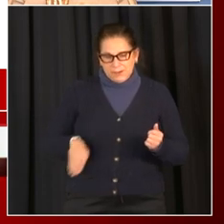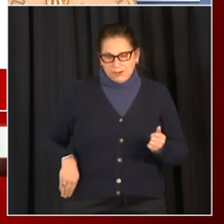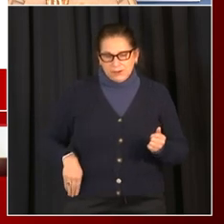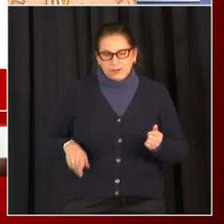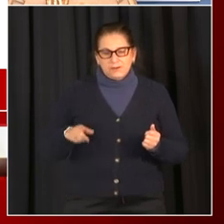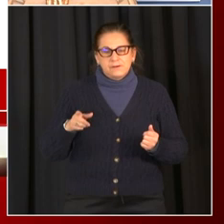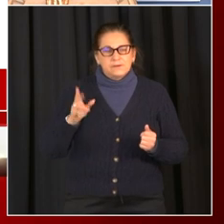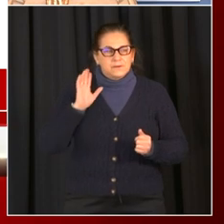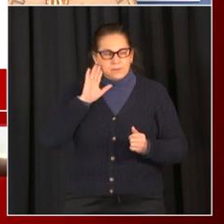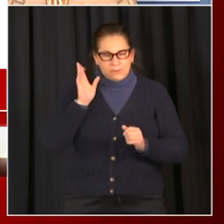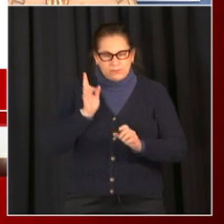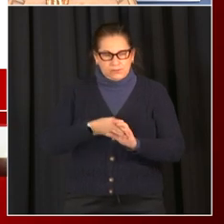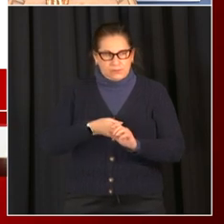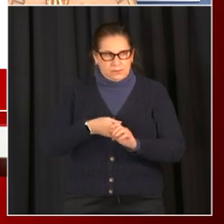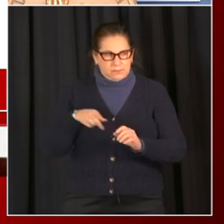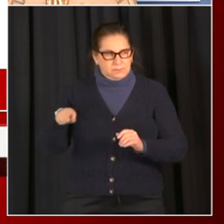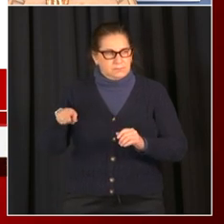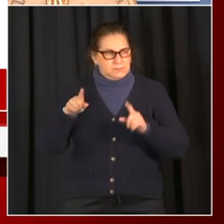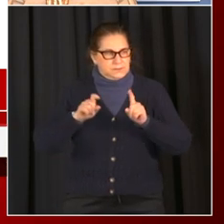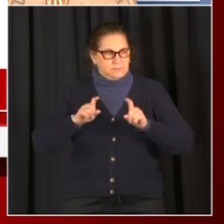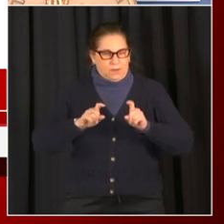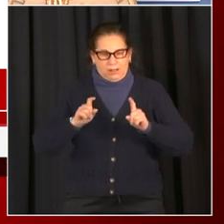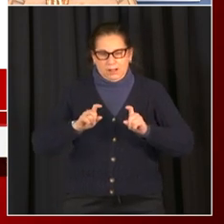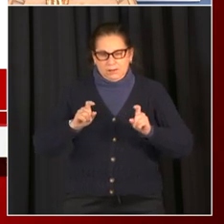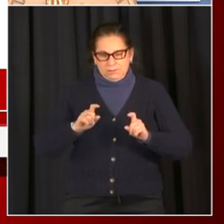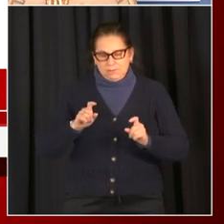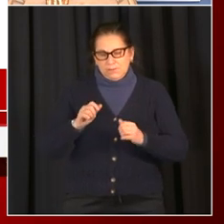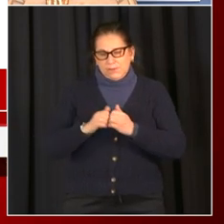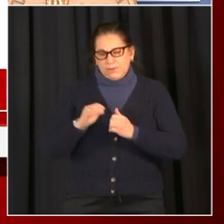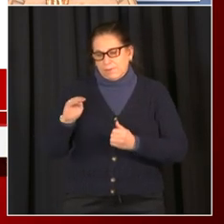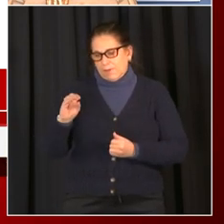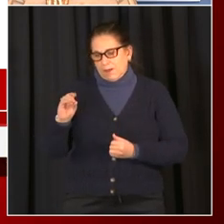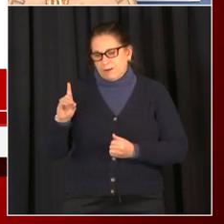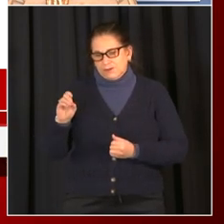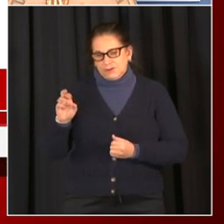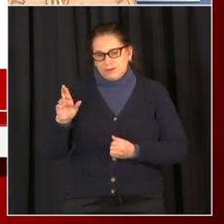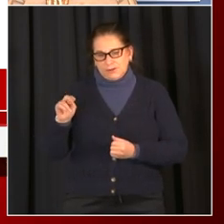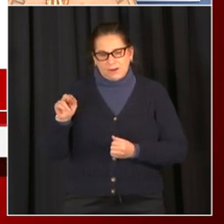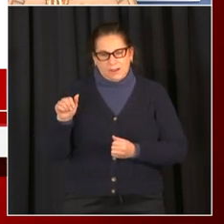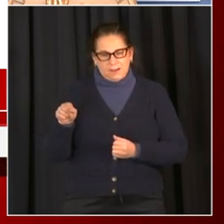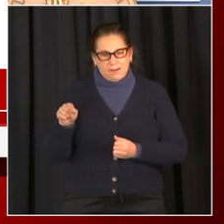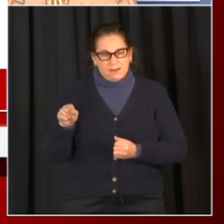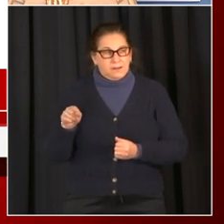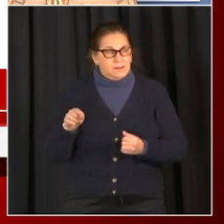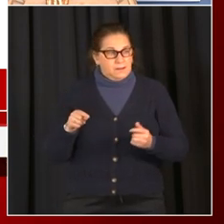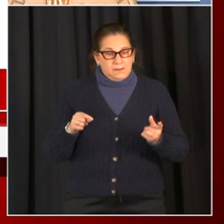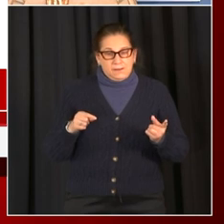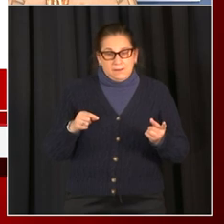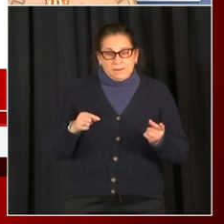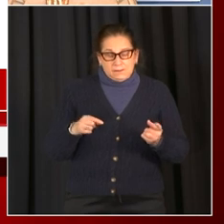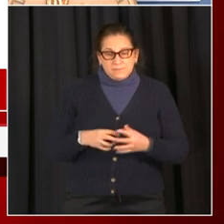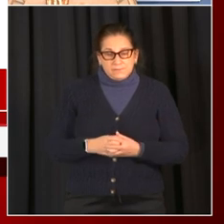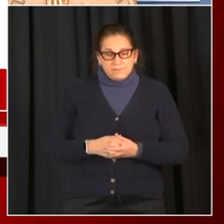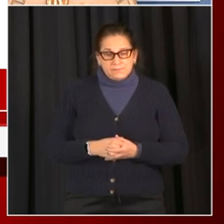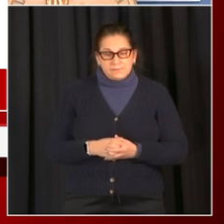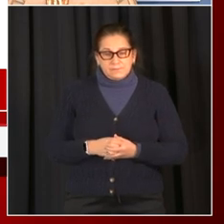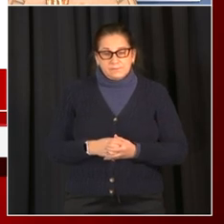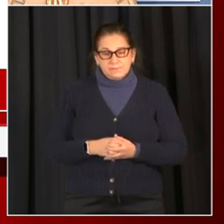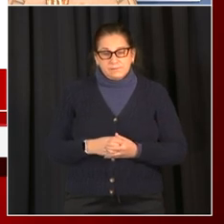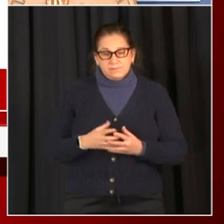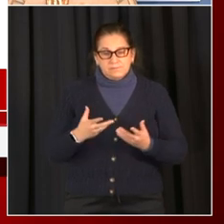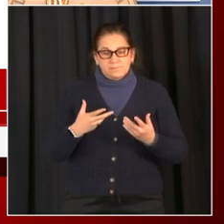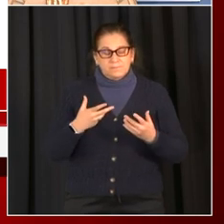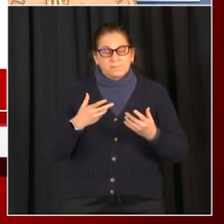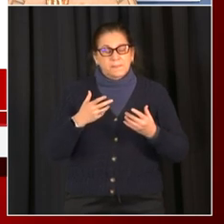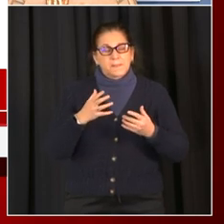effective. It is reported that there have been common immune responses to the Moderna vaccine: pain at the